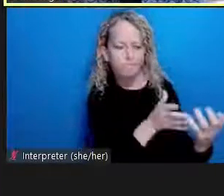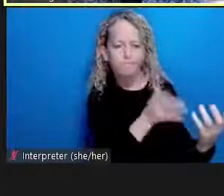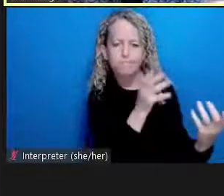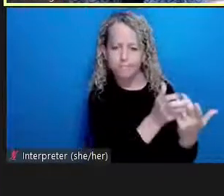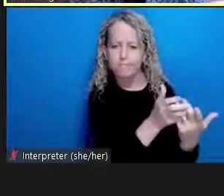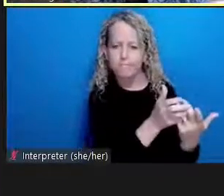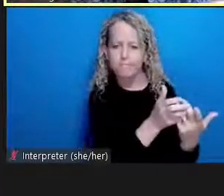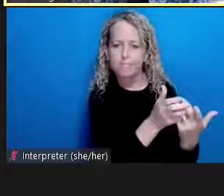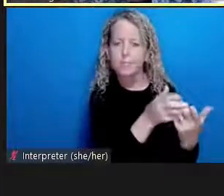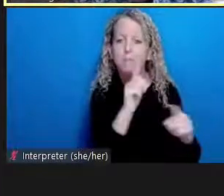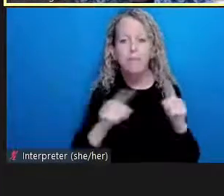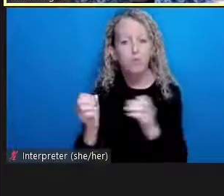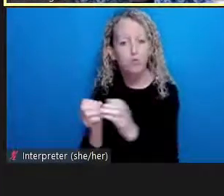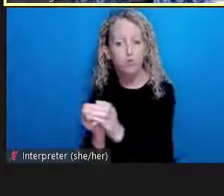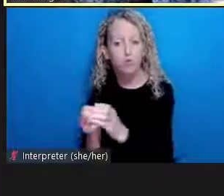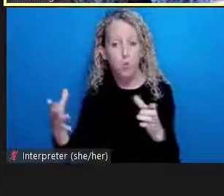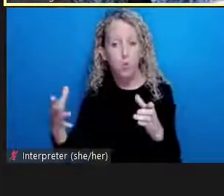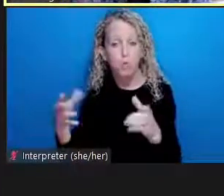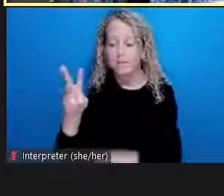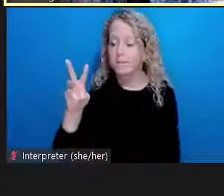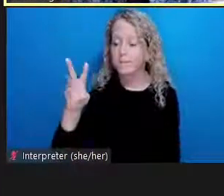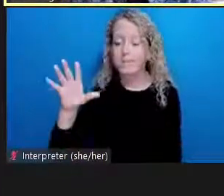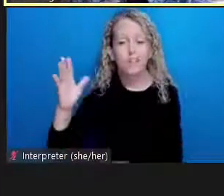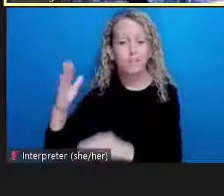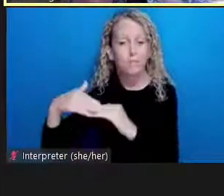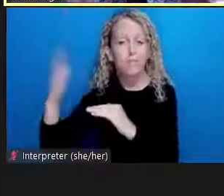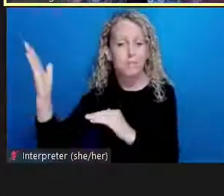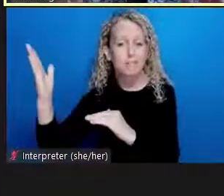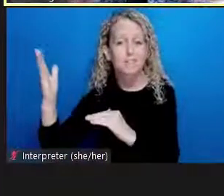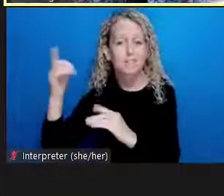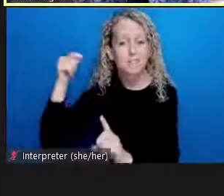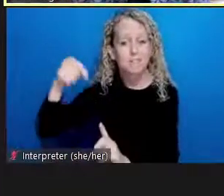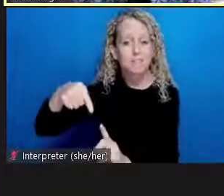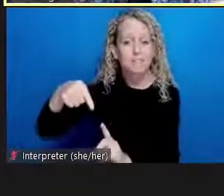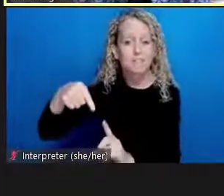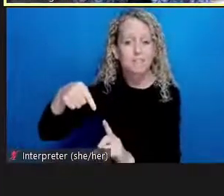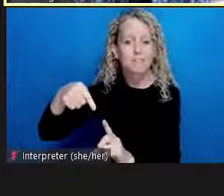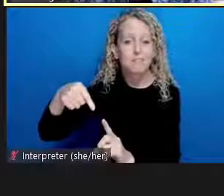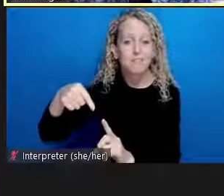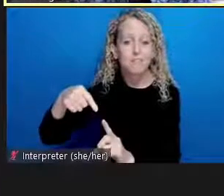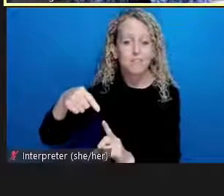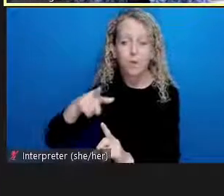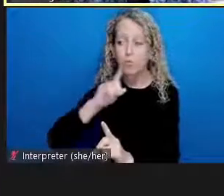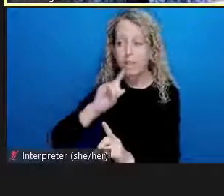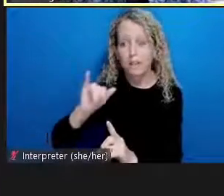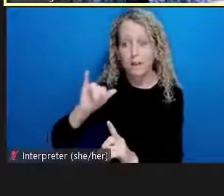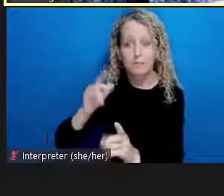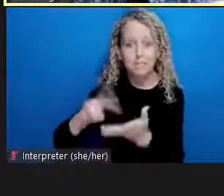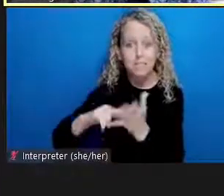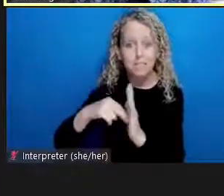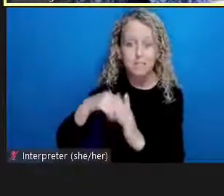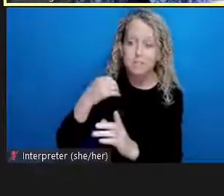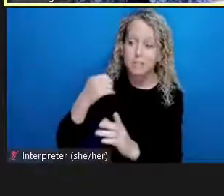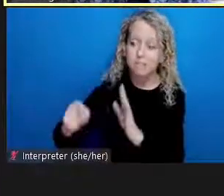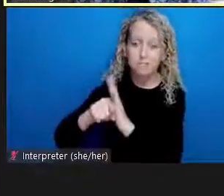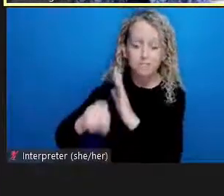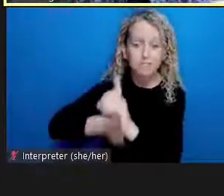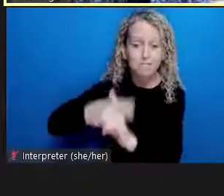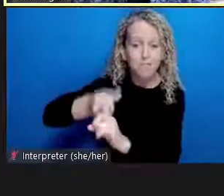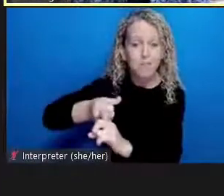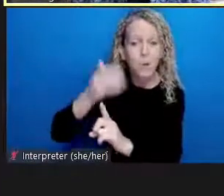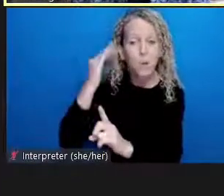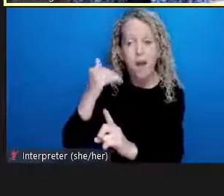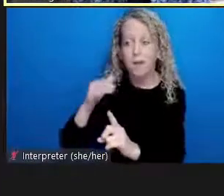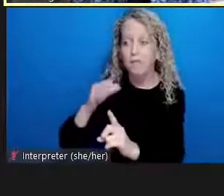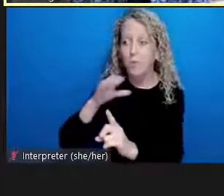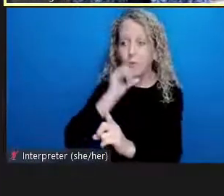is in the 65 plus cohort. Implications are huge. With older adults comes more disabilities, and